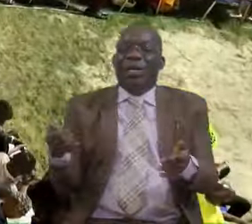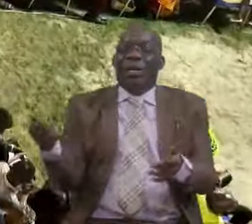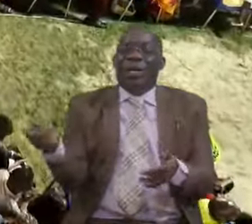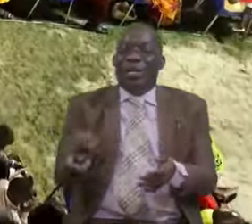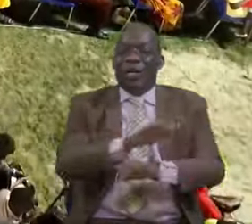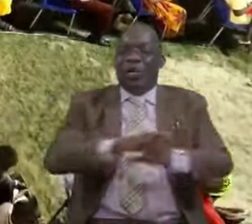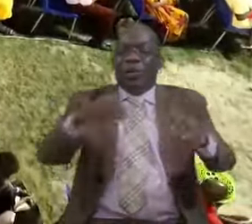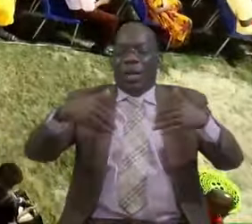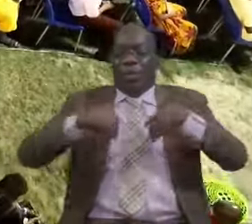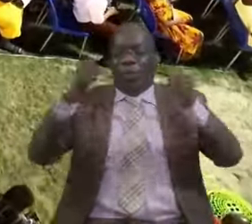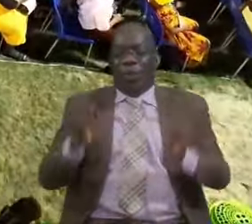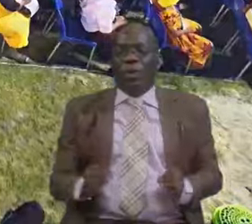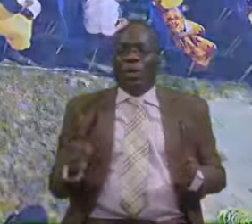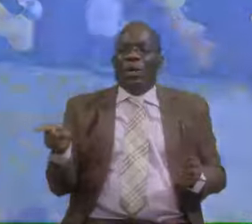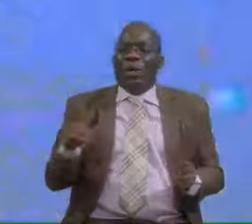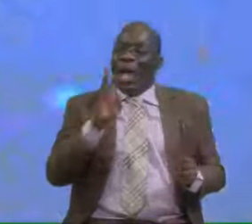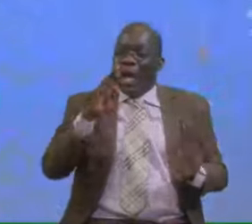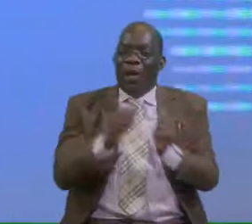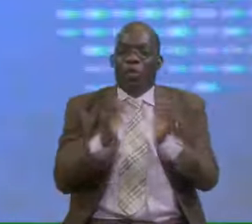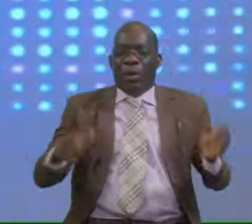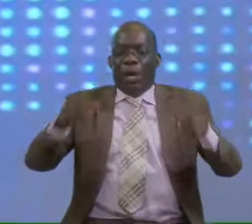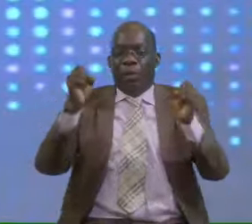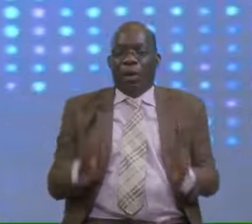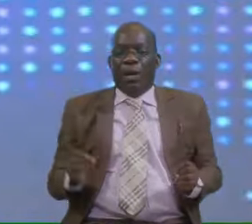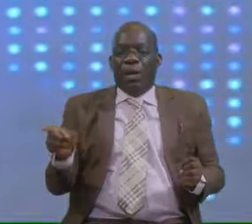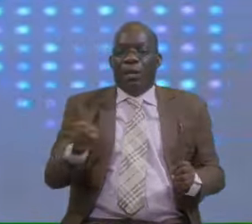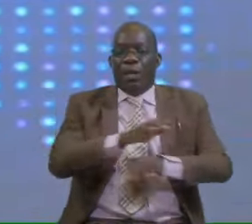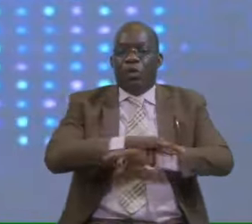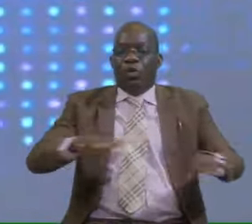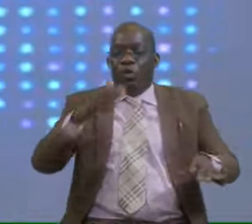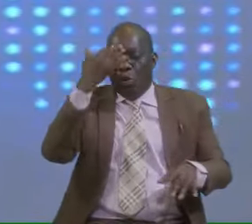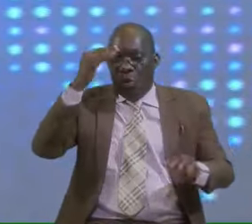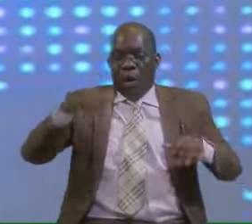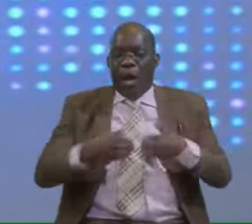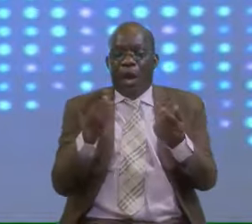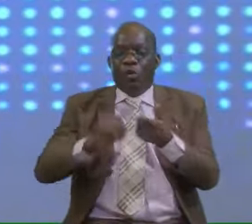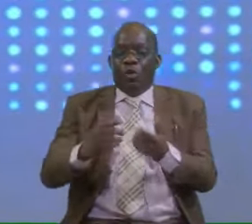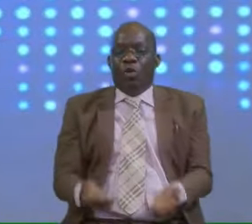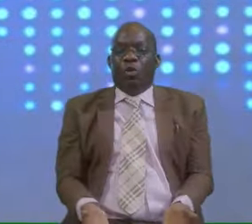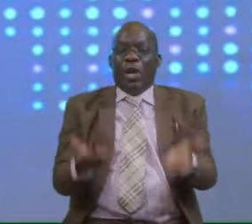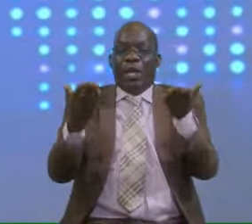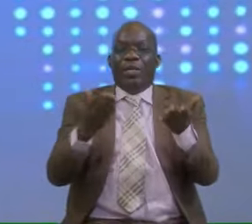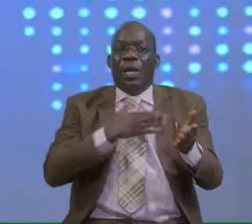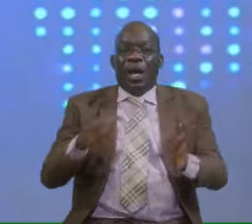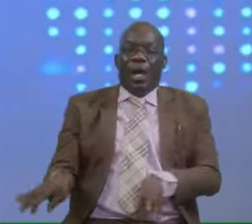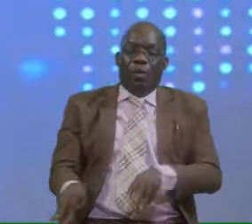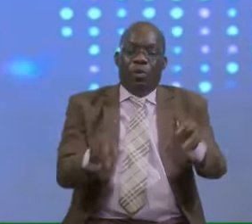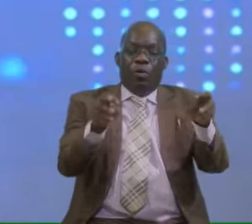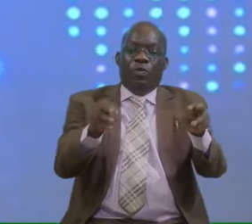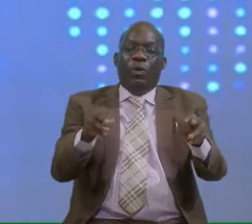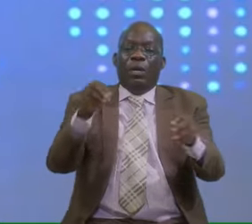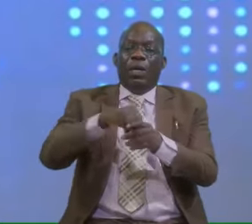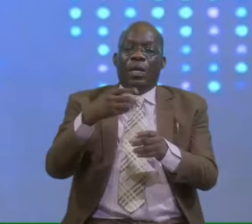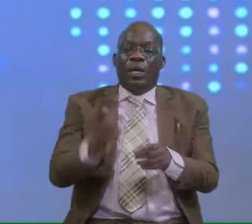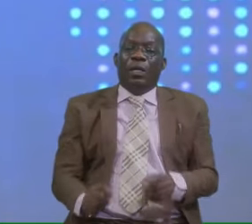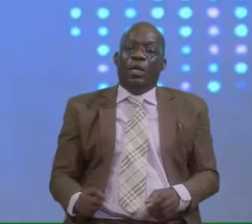are powerless, they know not how to rise and move in the